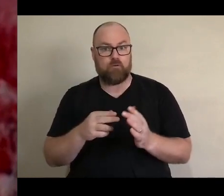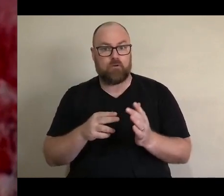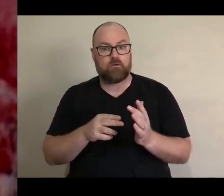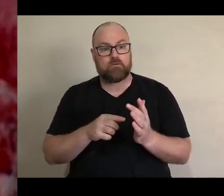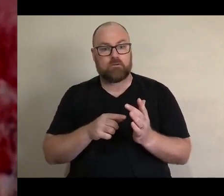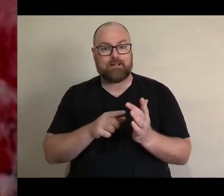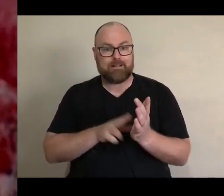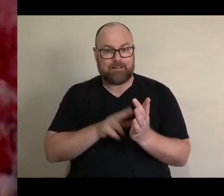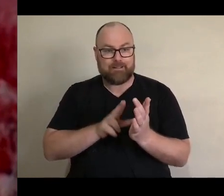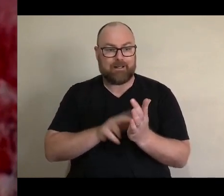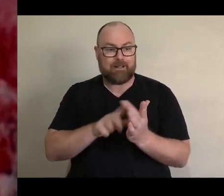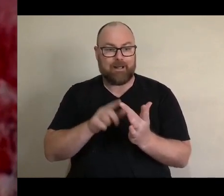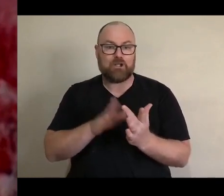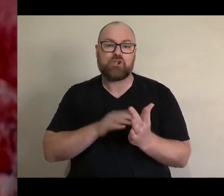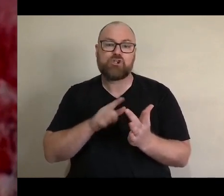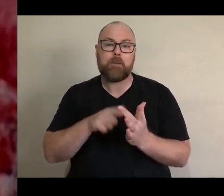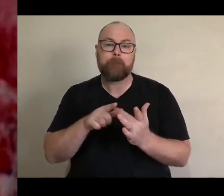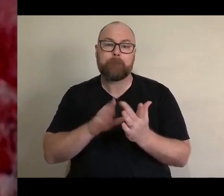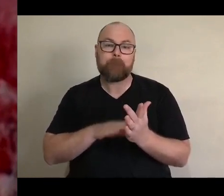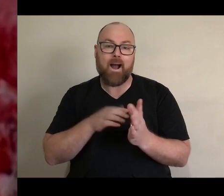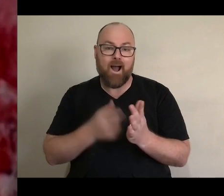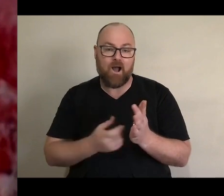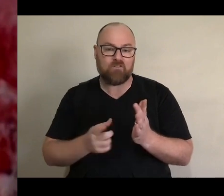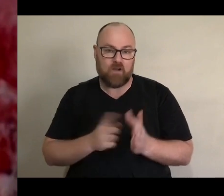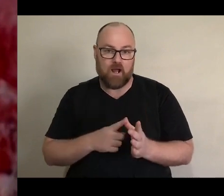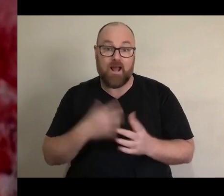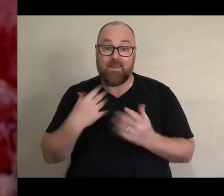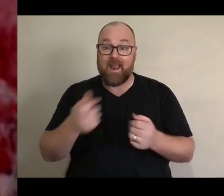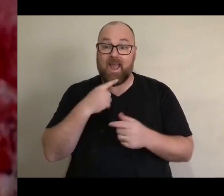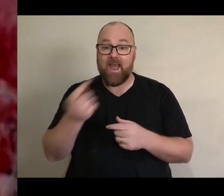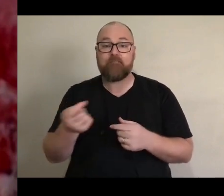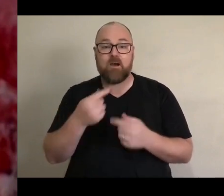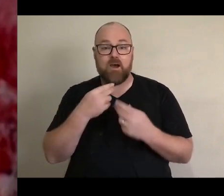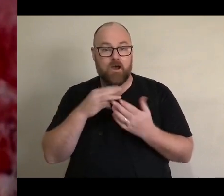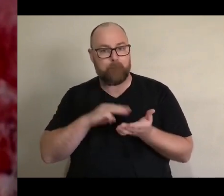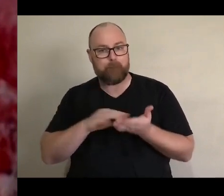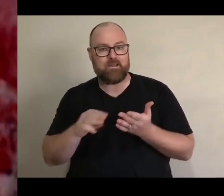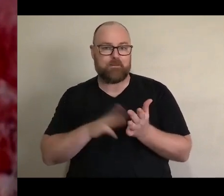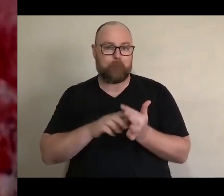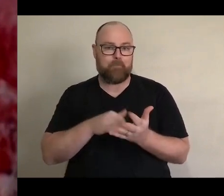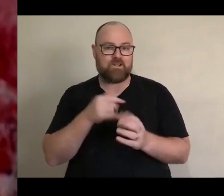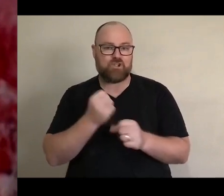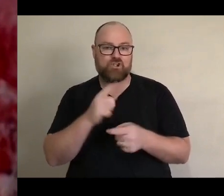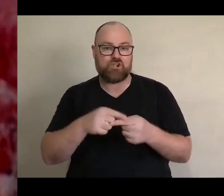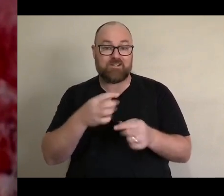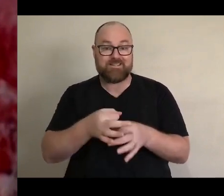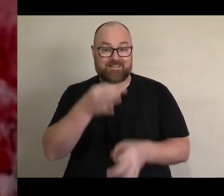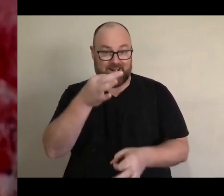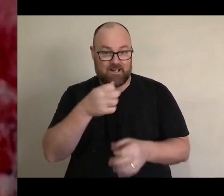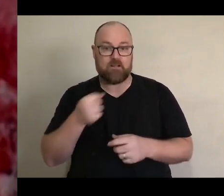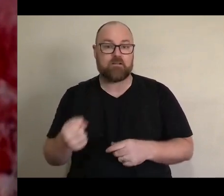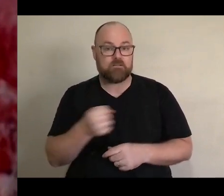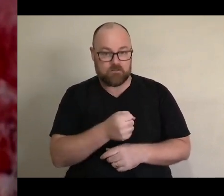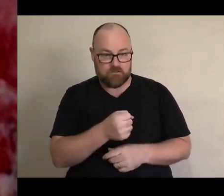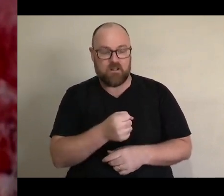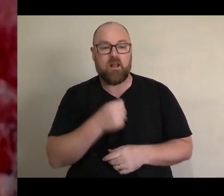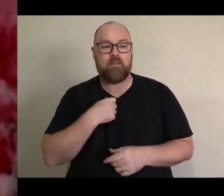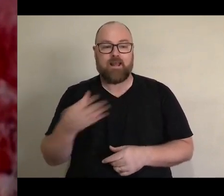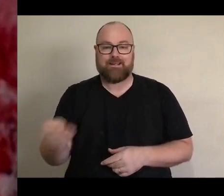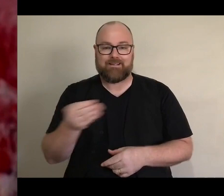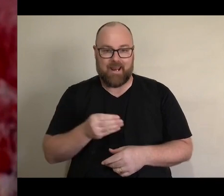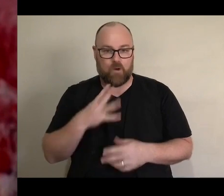message stick, and the participants take this message stick with them throughout the journey of Residential 1, taking with them the responsibility